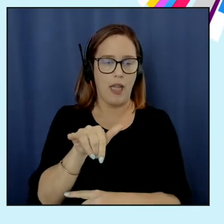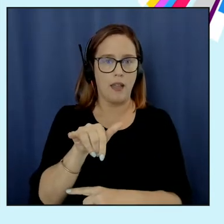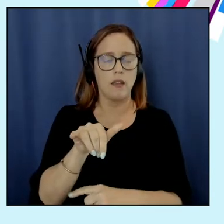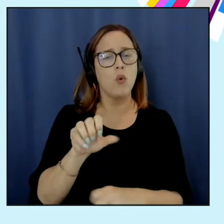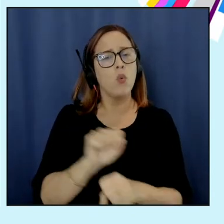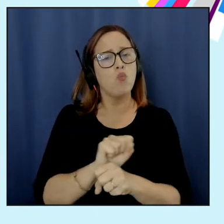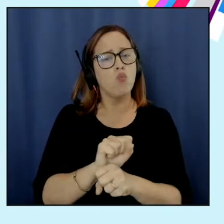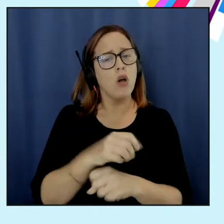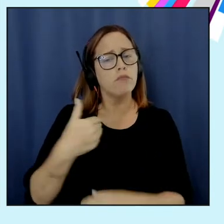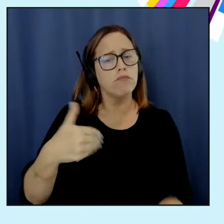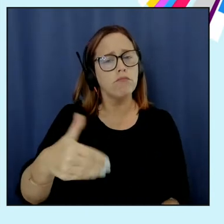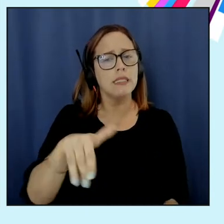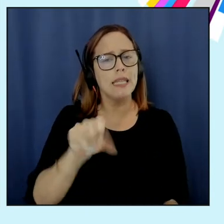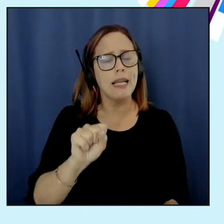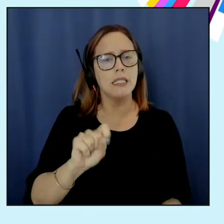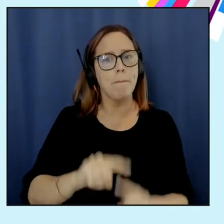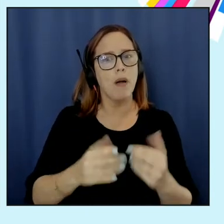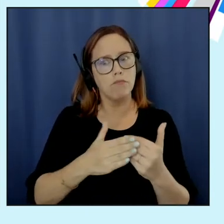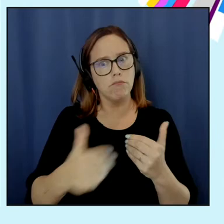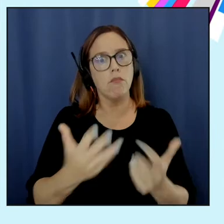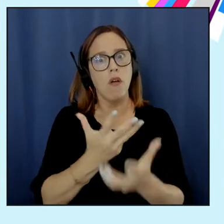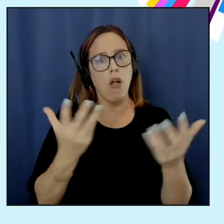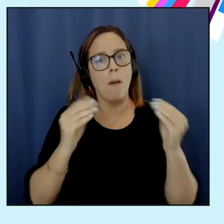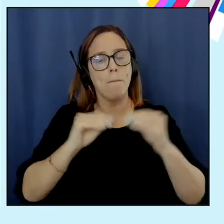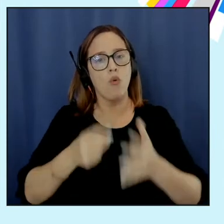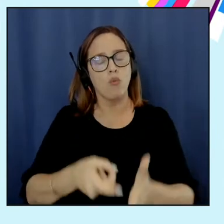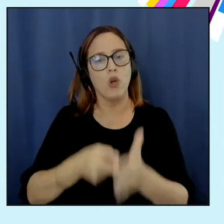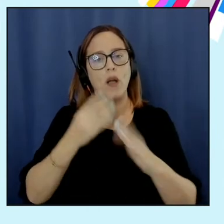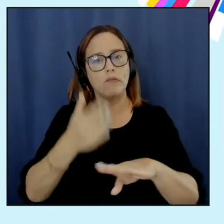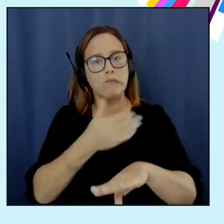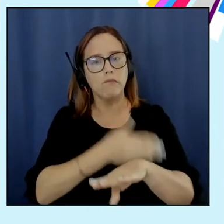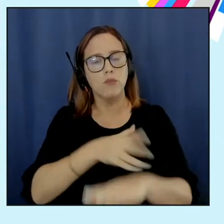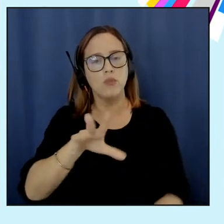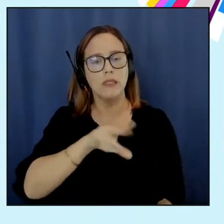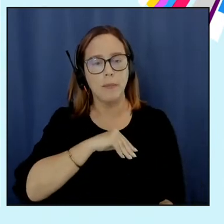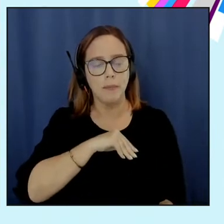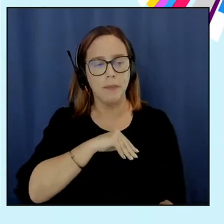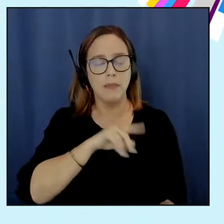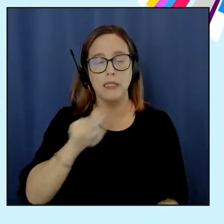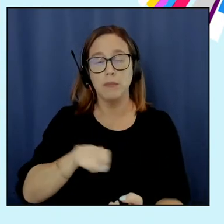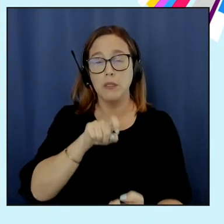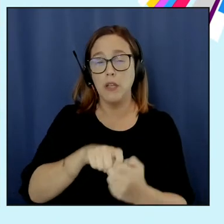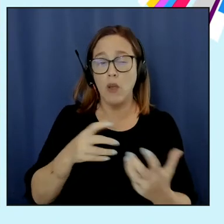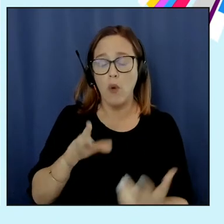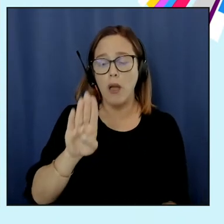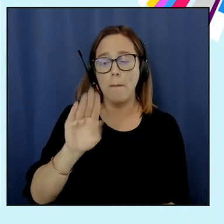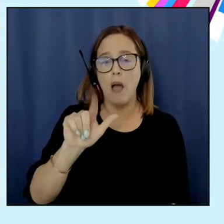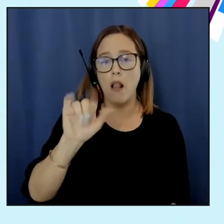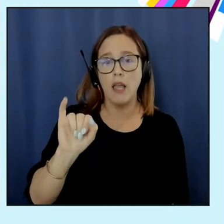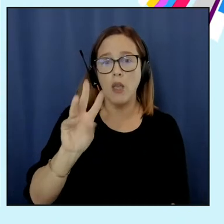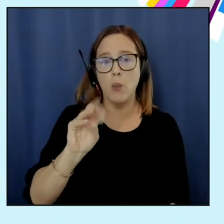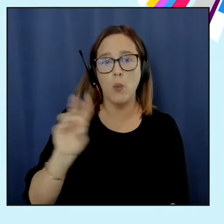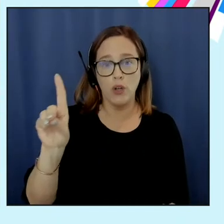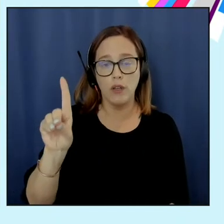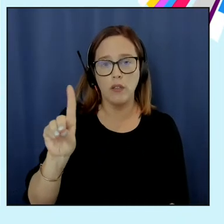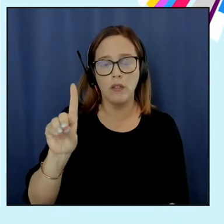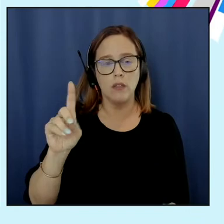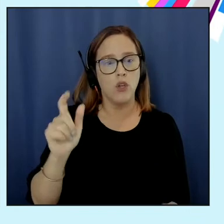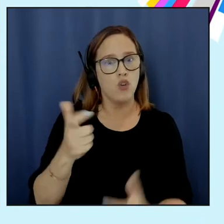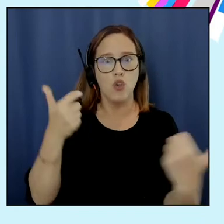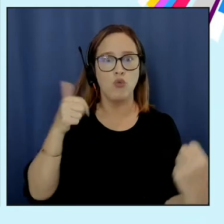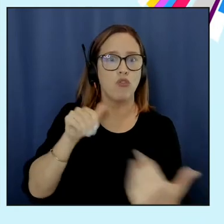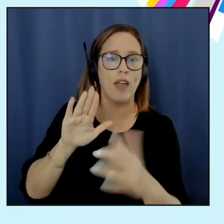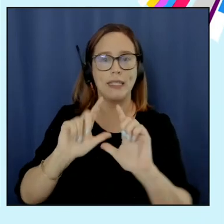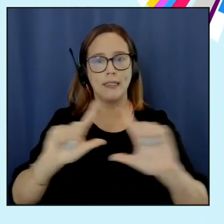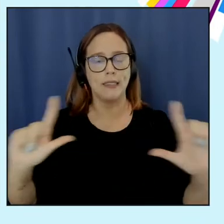still lots more required to help improve acceptance. Specifically, Bollywood is a huge base and platform, not just